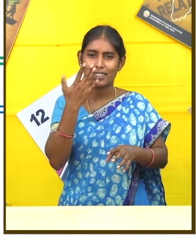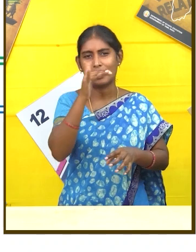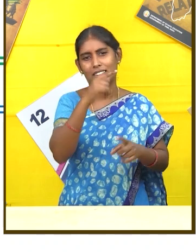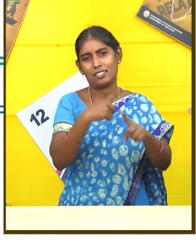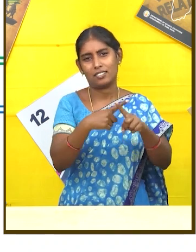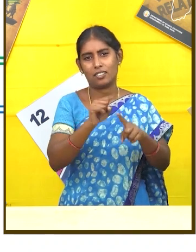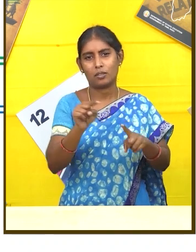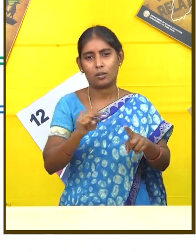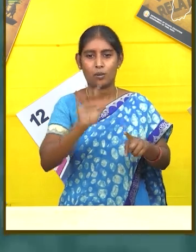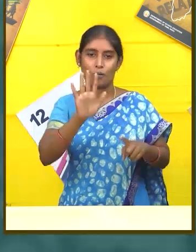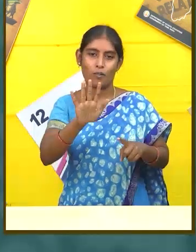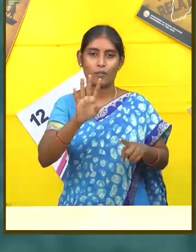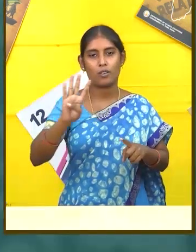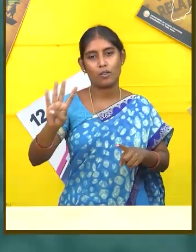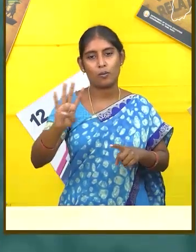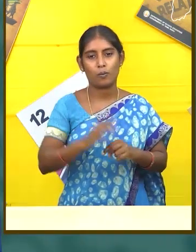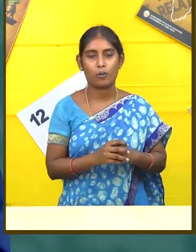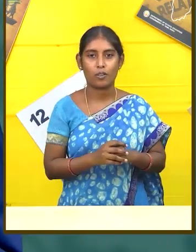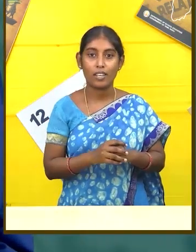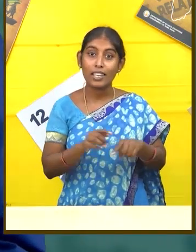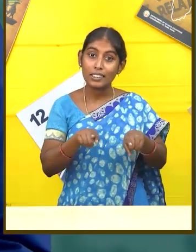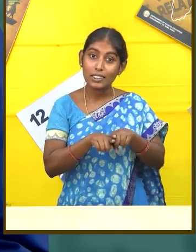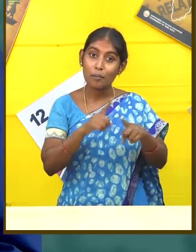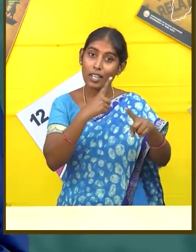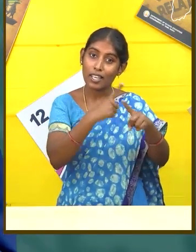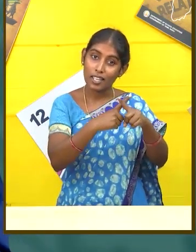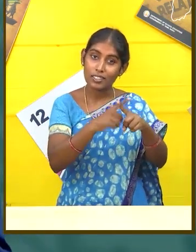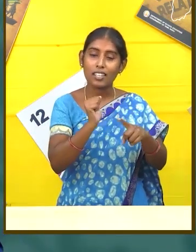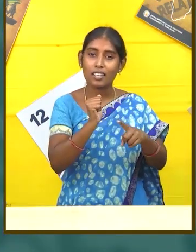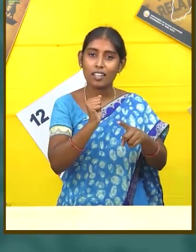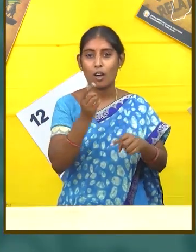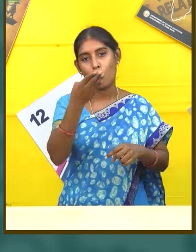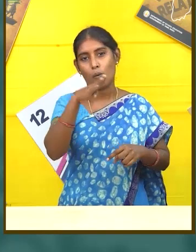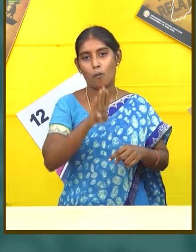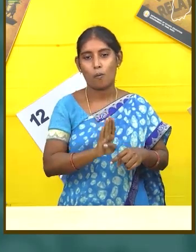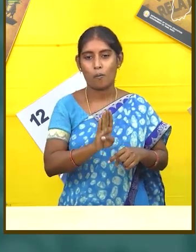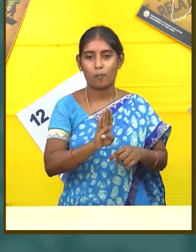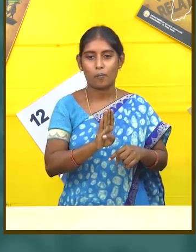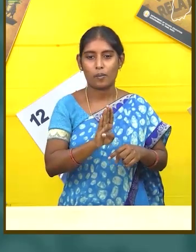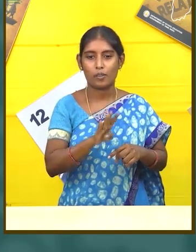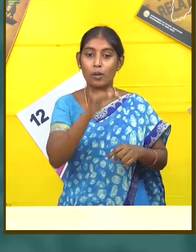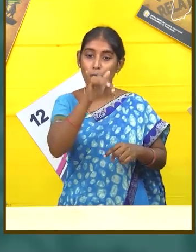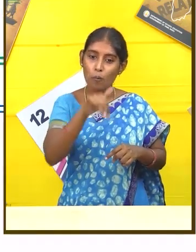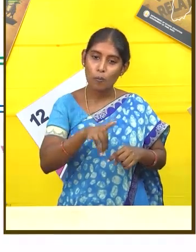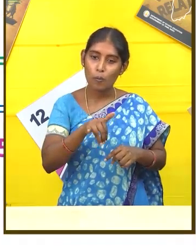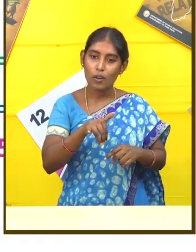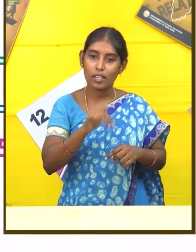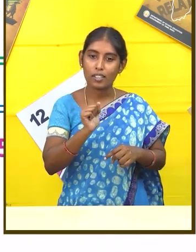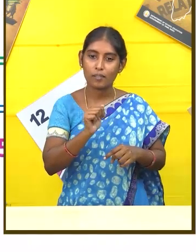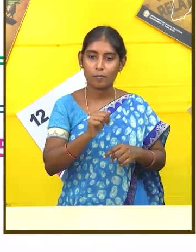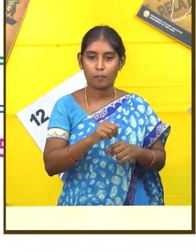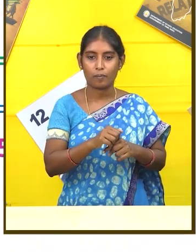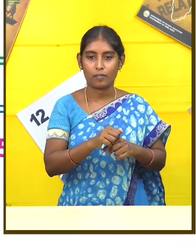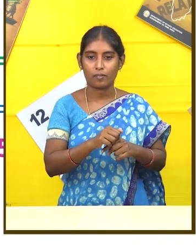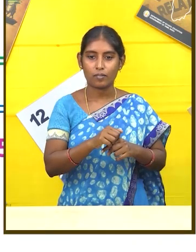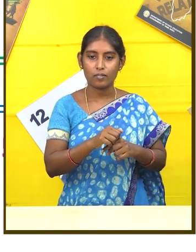into 9? 54. So you got the value of x as 54. X is what? The percentage of father. So percentage of father